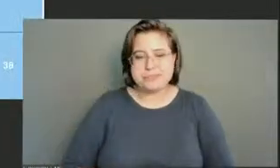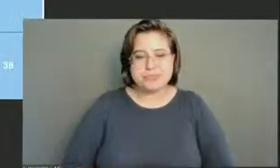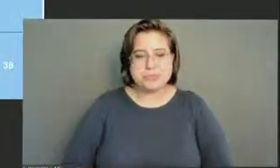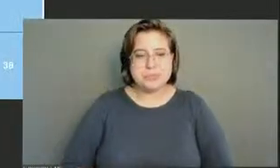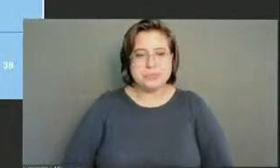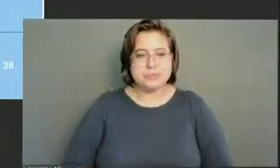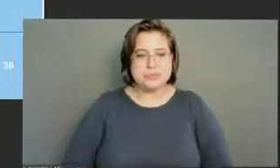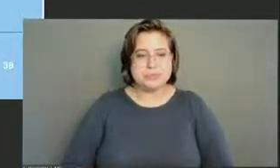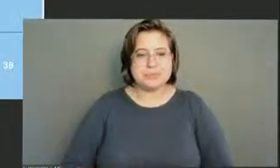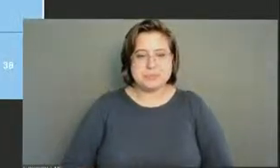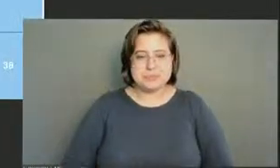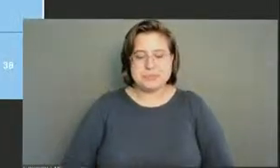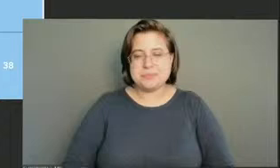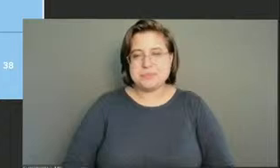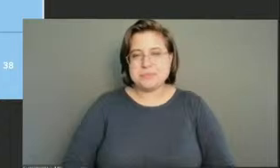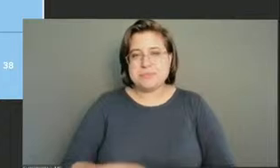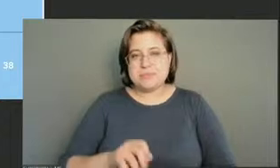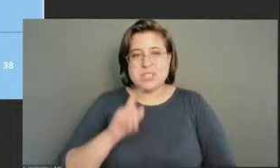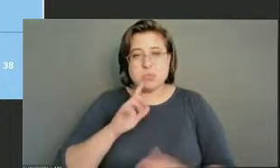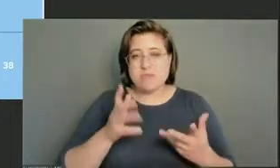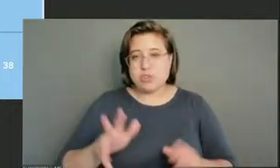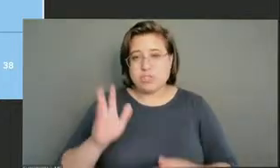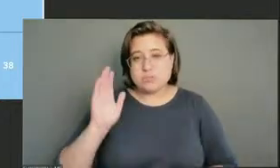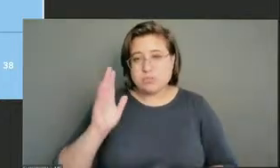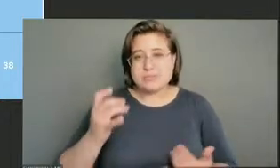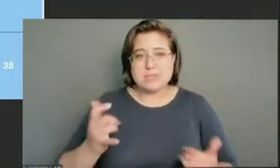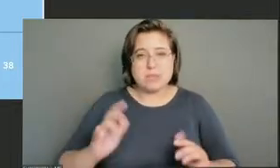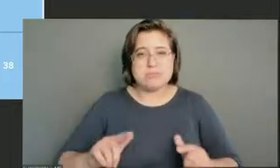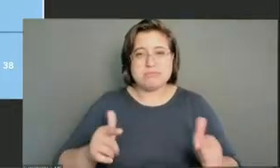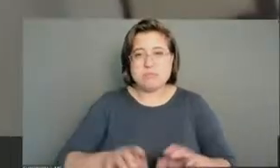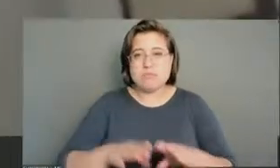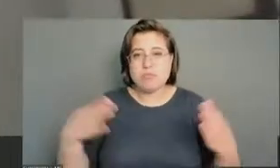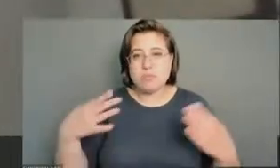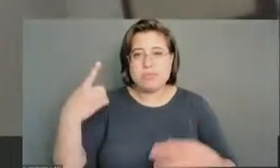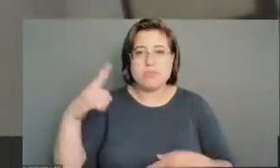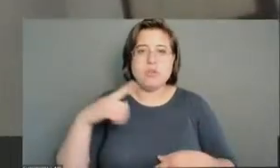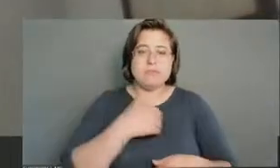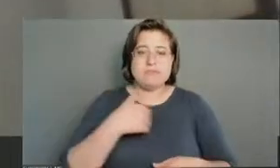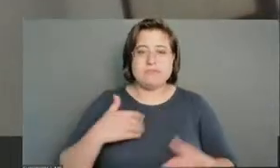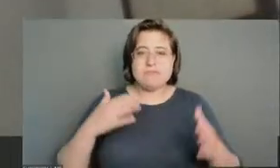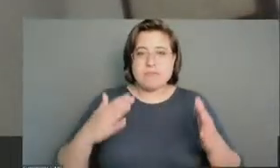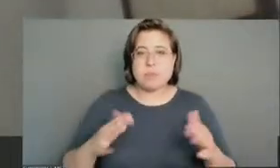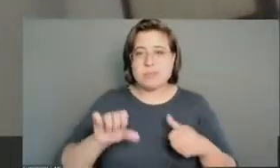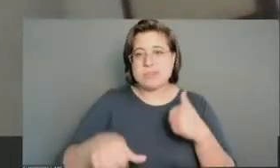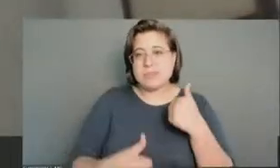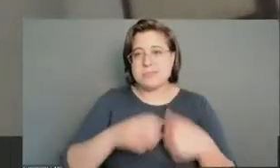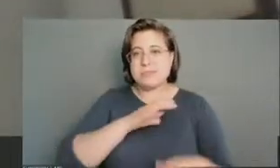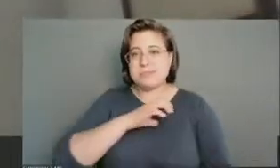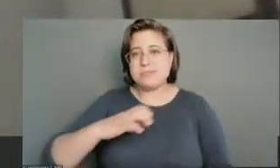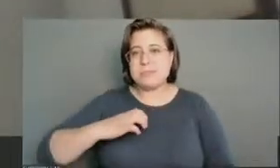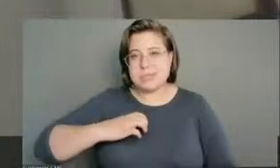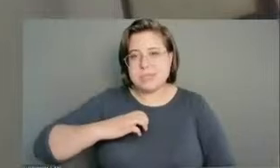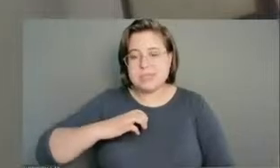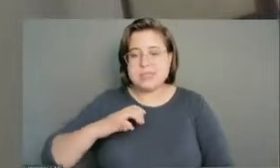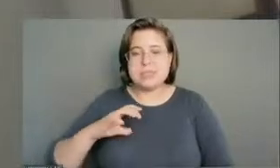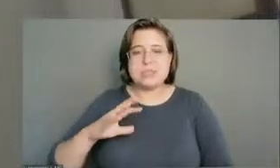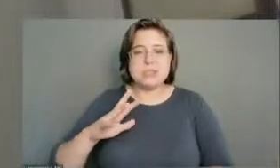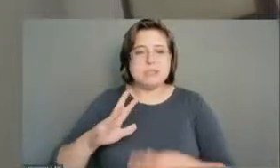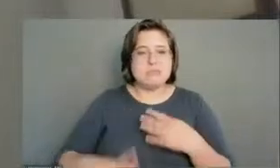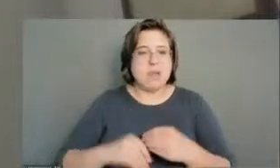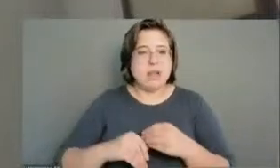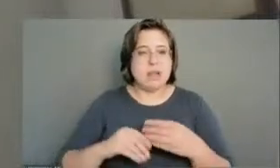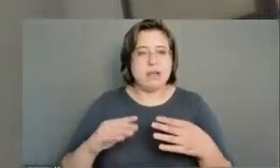I'll stop here and open it up for members or the subcommittee to lift